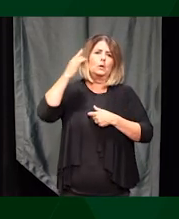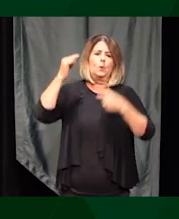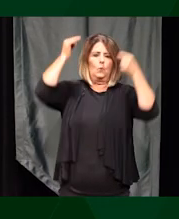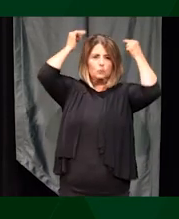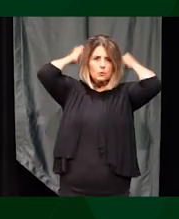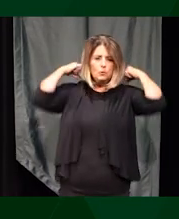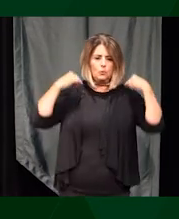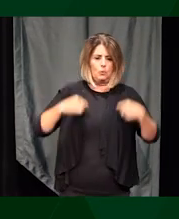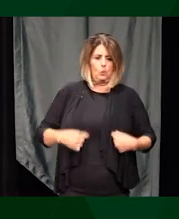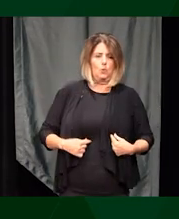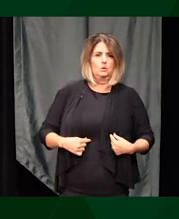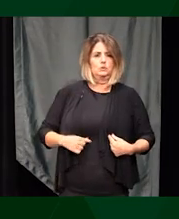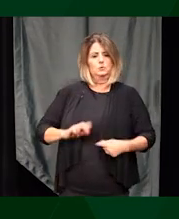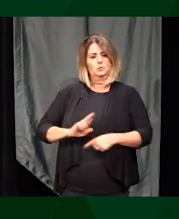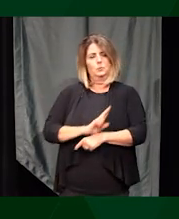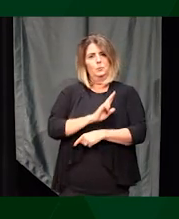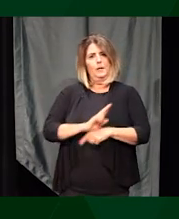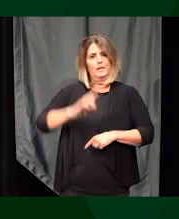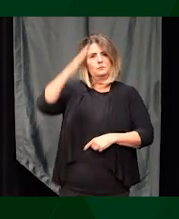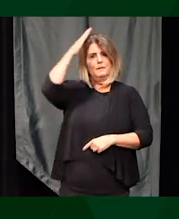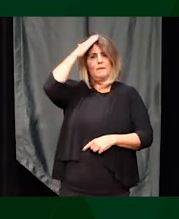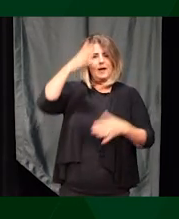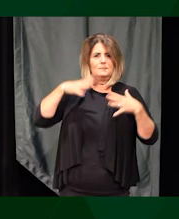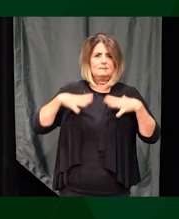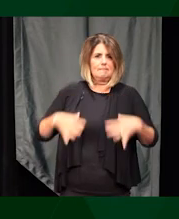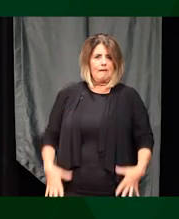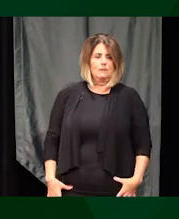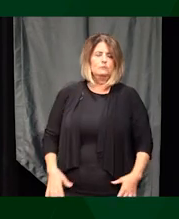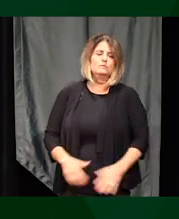to wear with their caps and gowns.